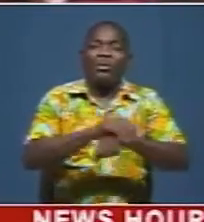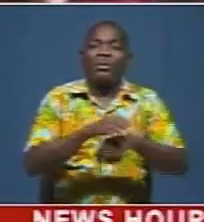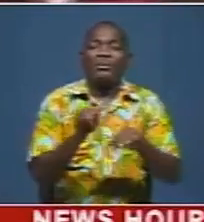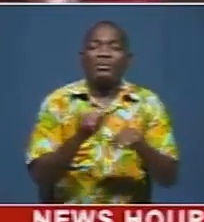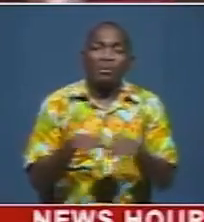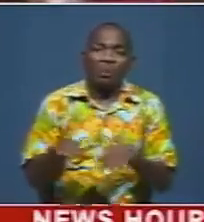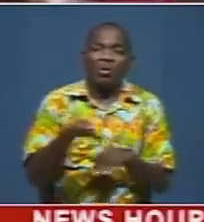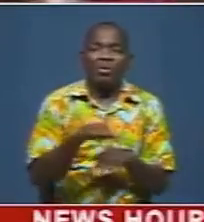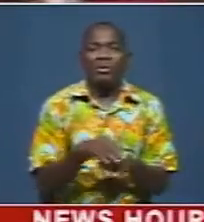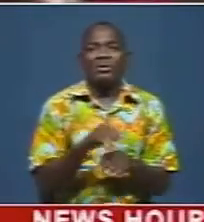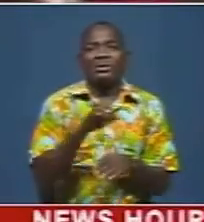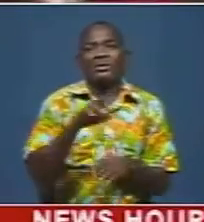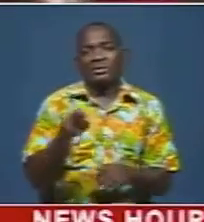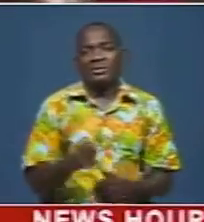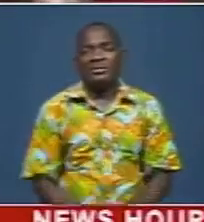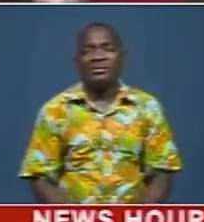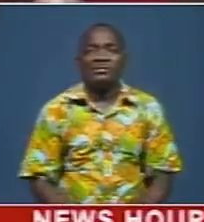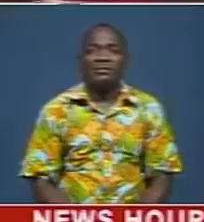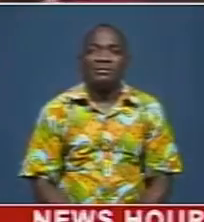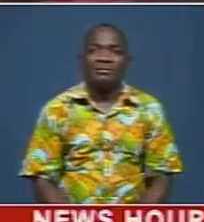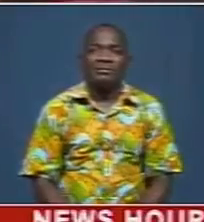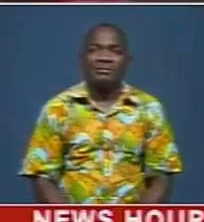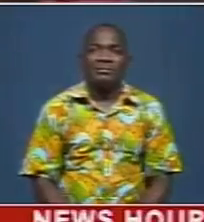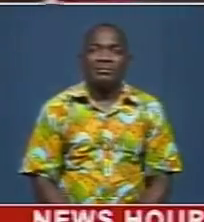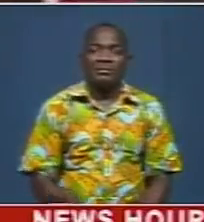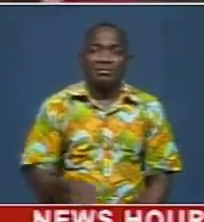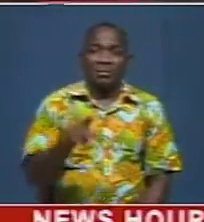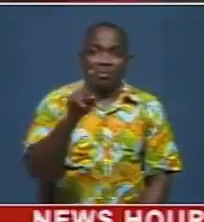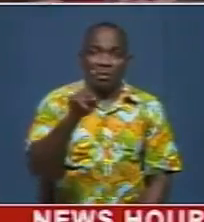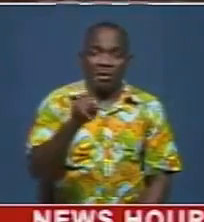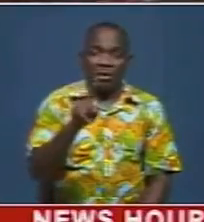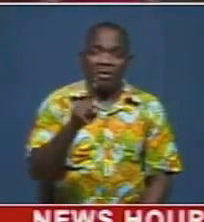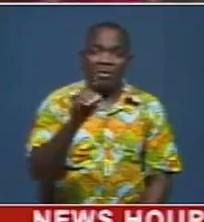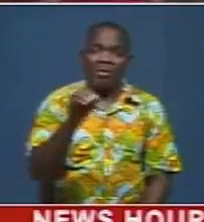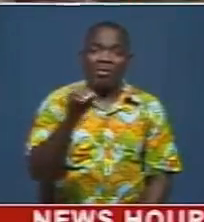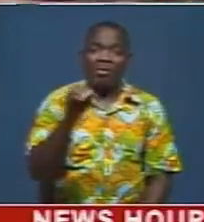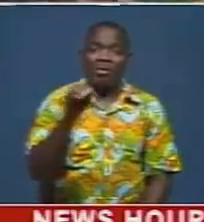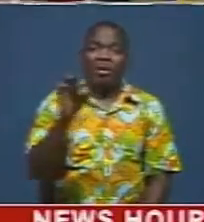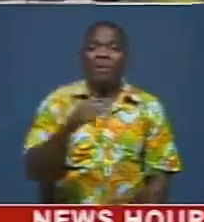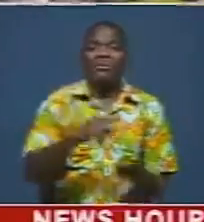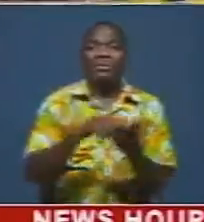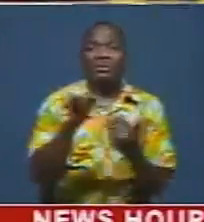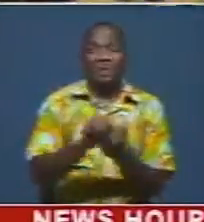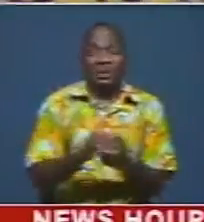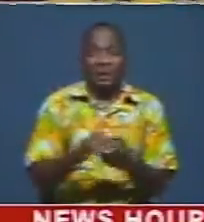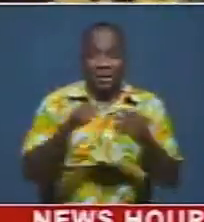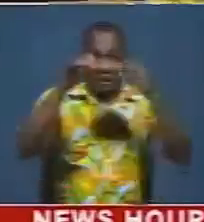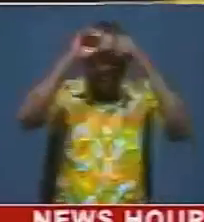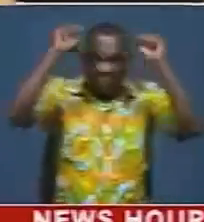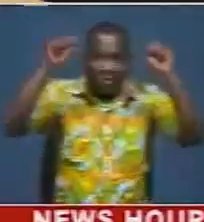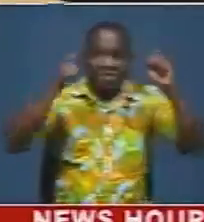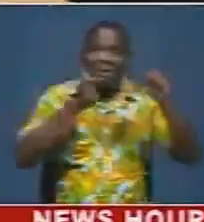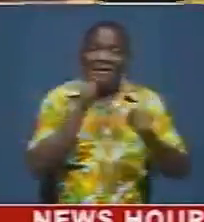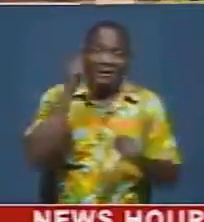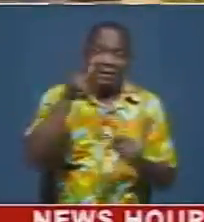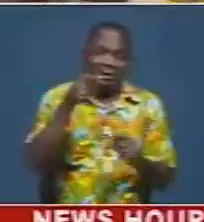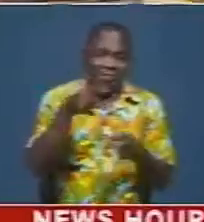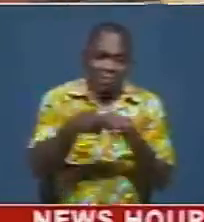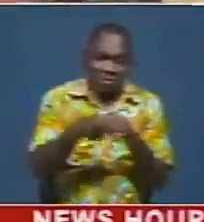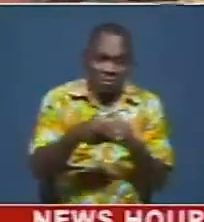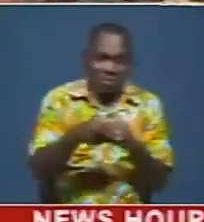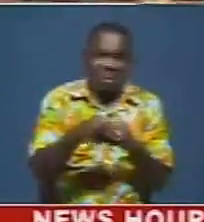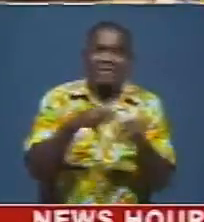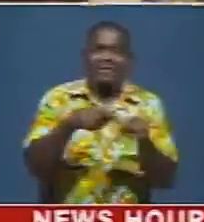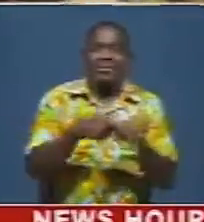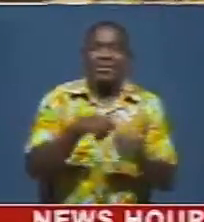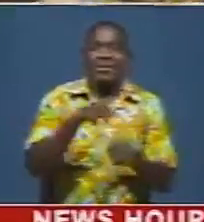throughout Central Region. 109 projects. The president later cut the sword for the